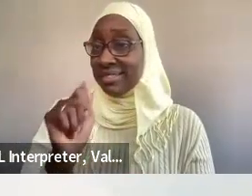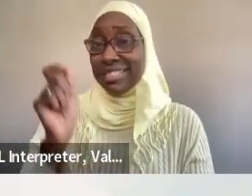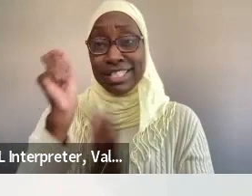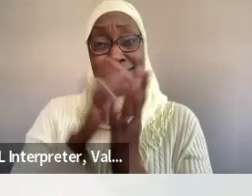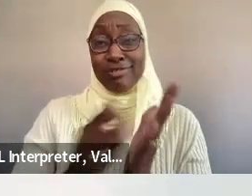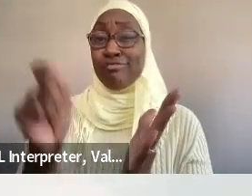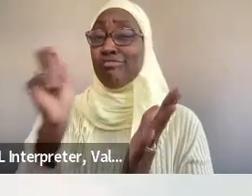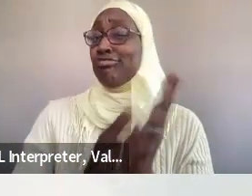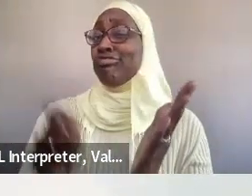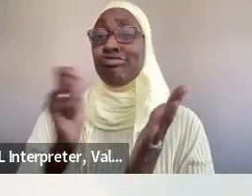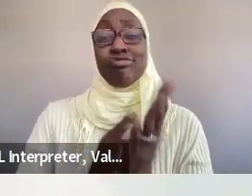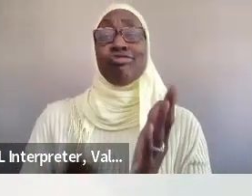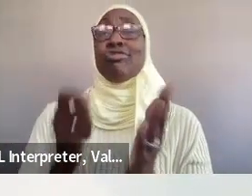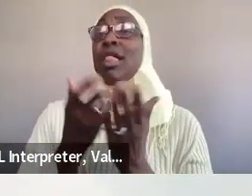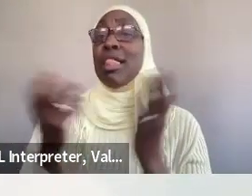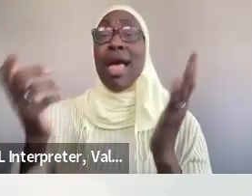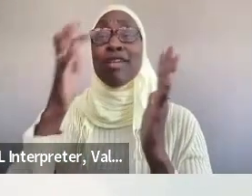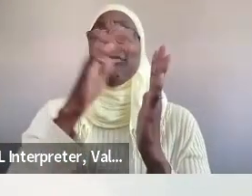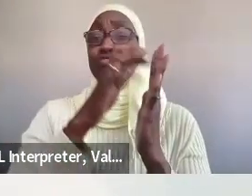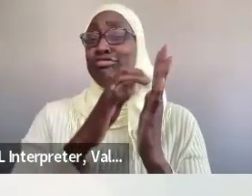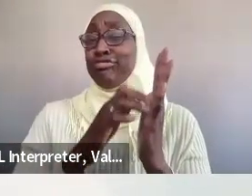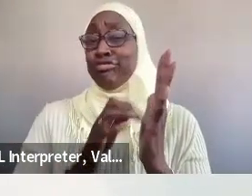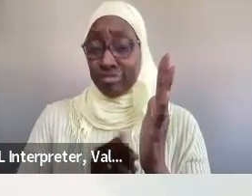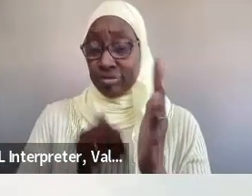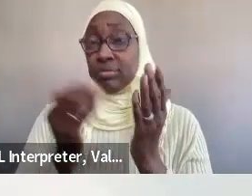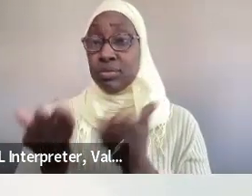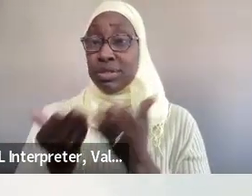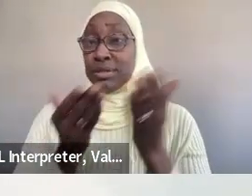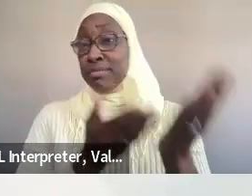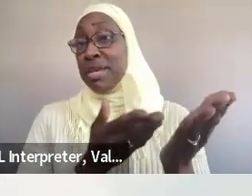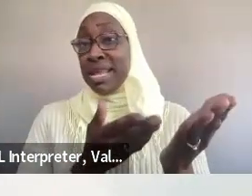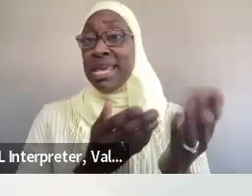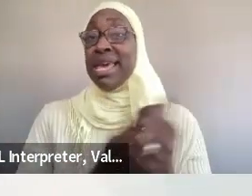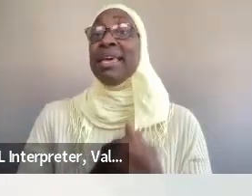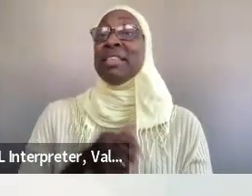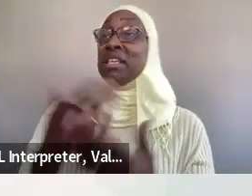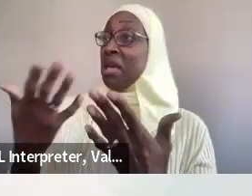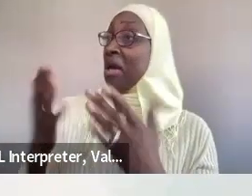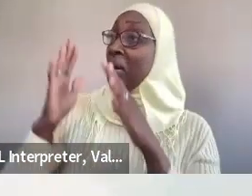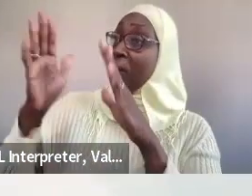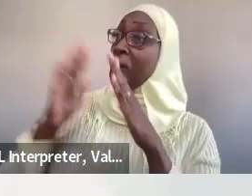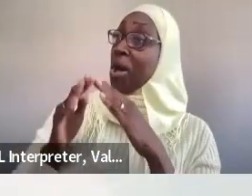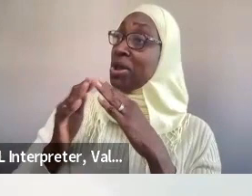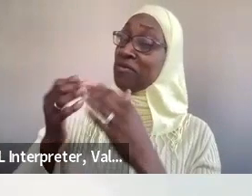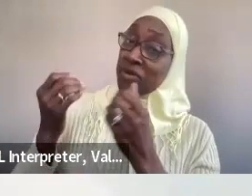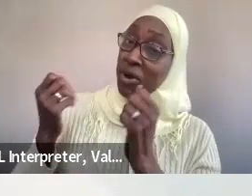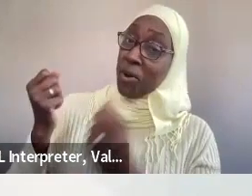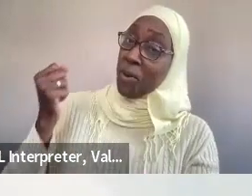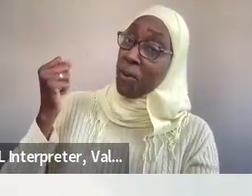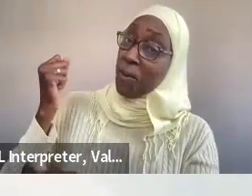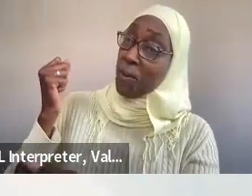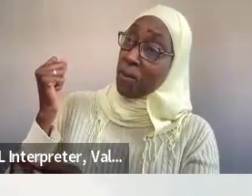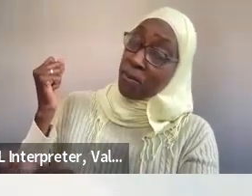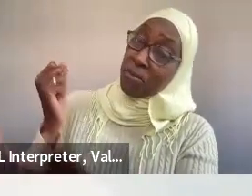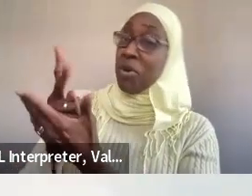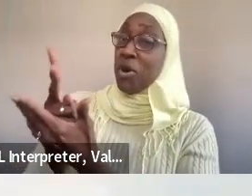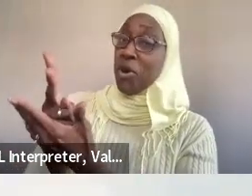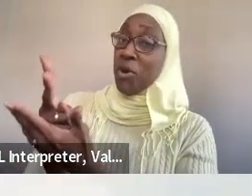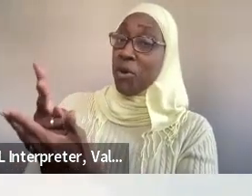it to ODEI, and they were like, "This is great. You're funded." And Allied began. So that's the beginning of the